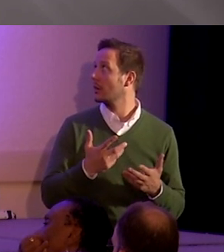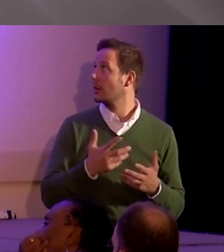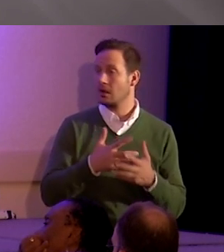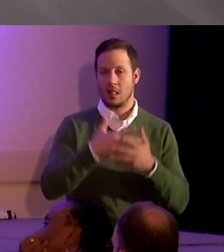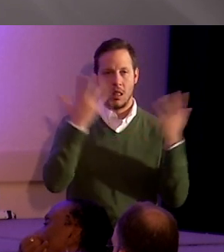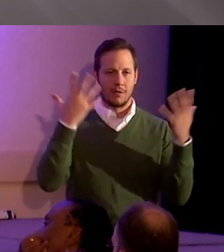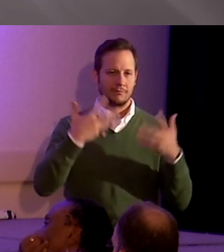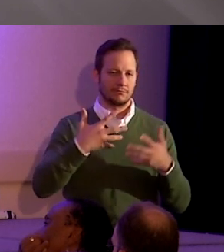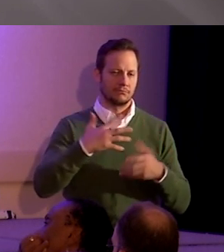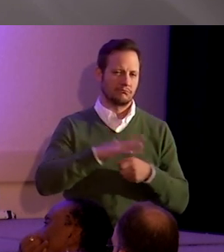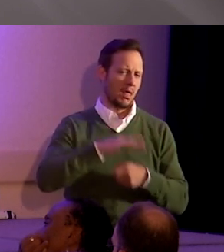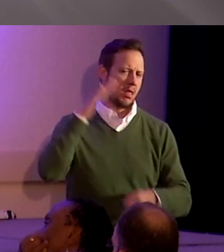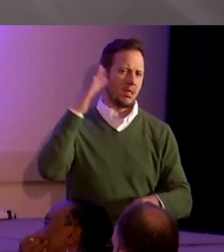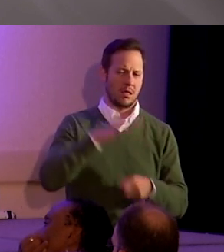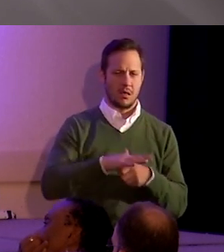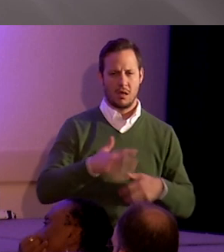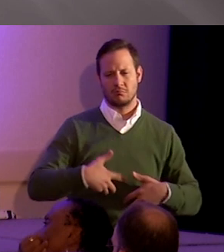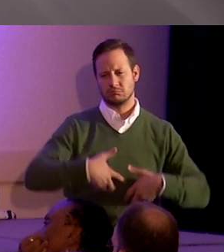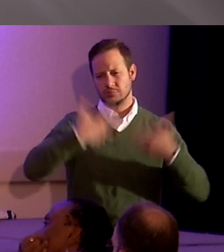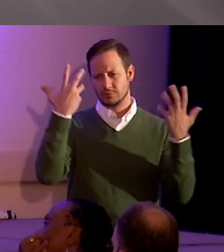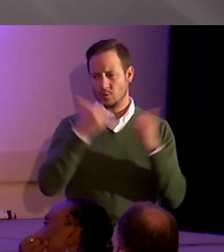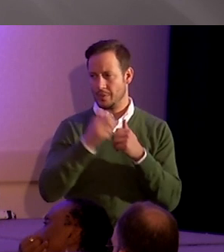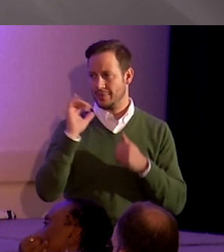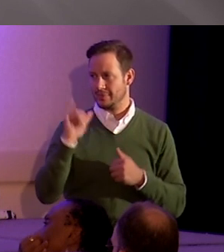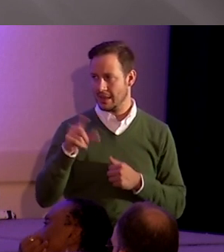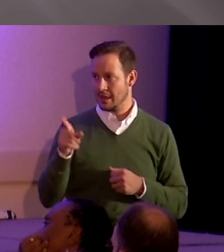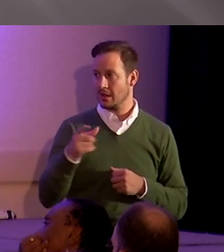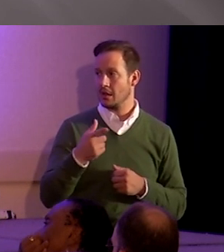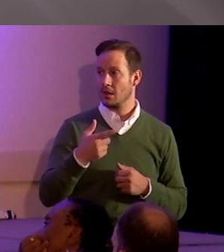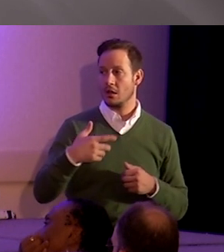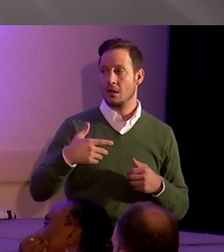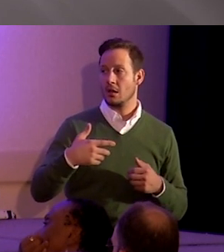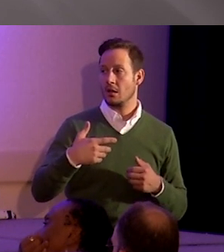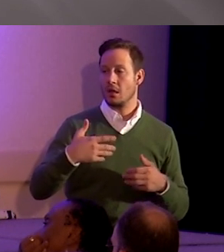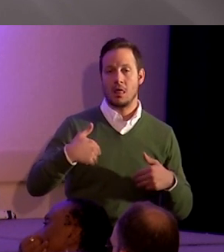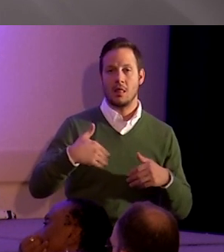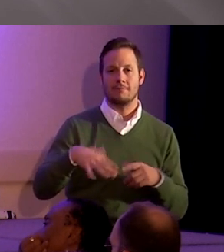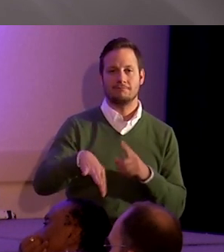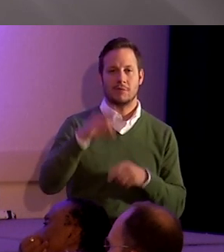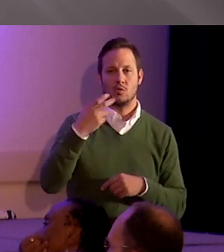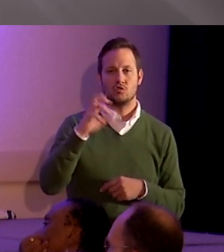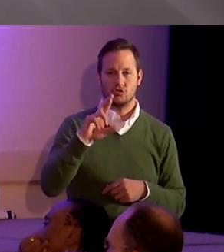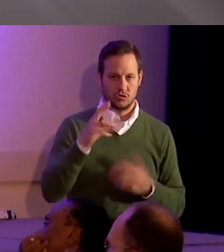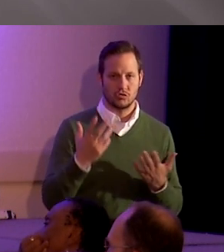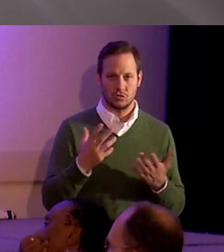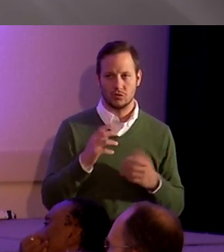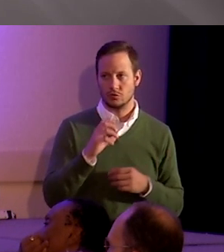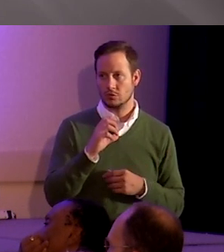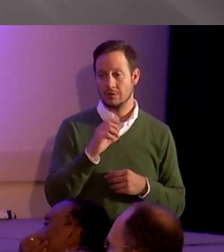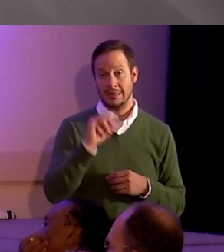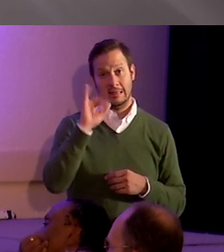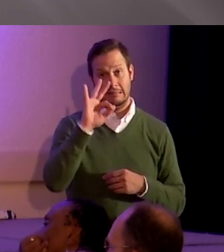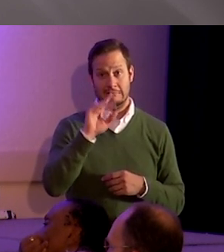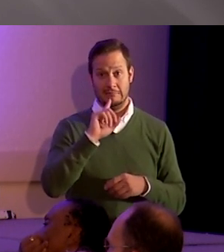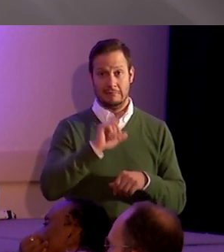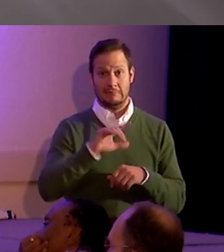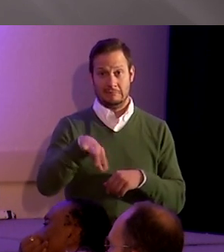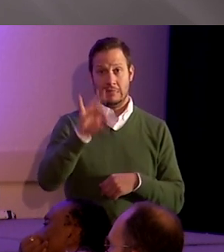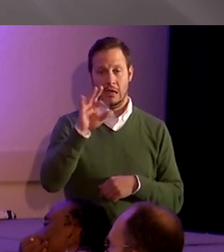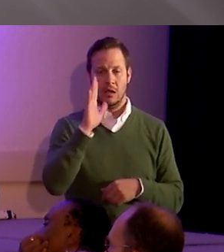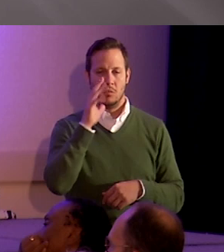outrage by the state on her action. She hasn't been found, obviously, otherwise she would be in prison right